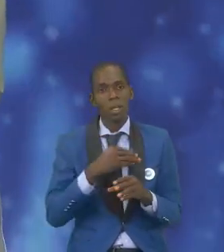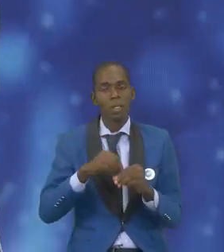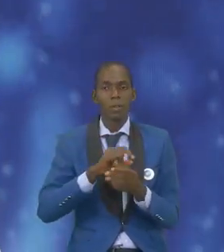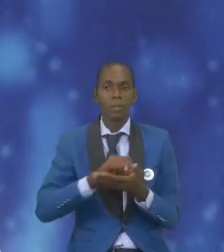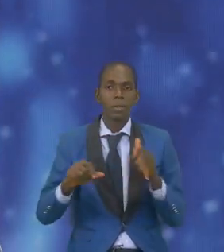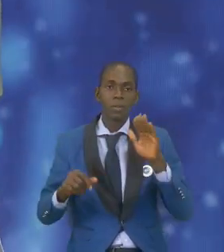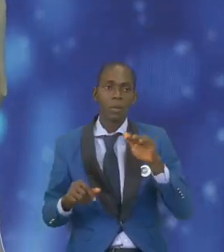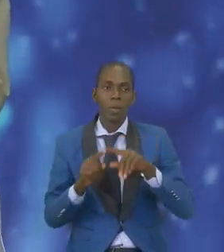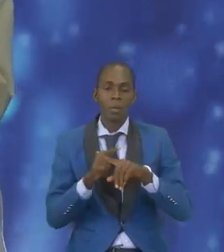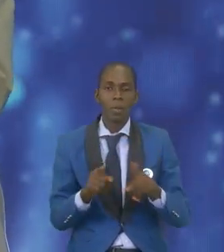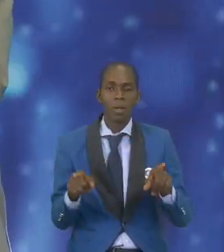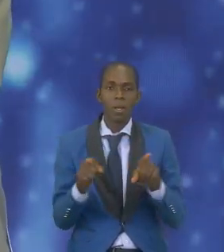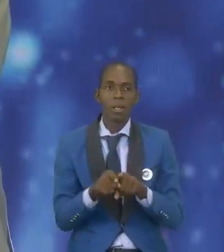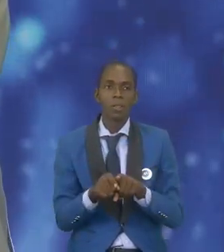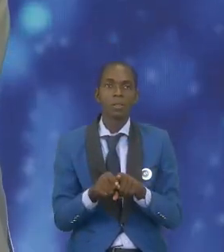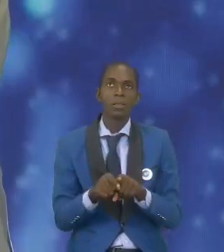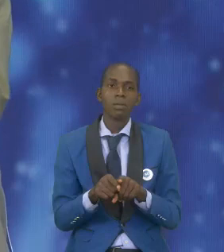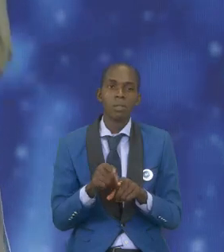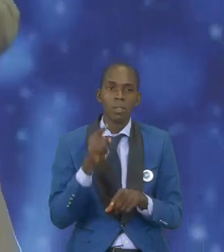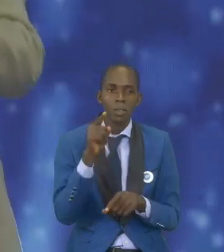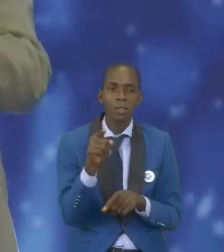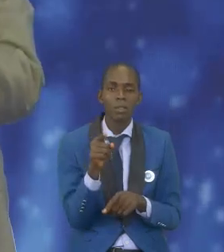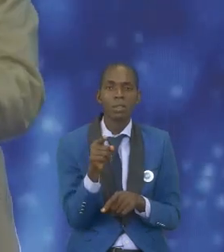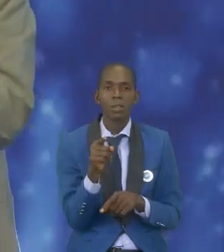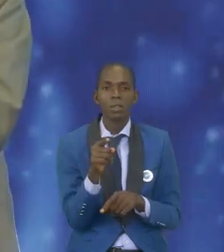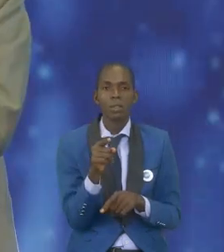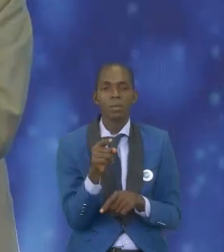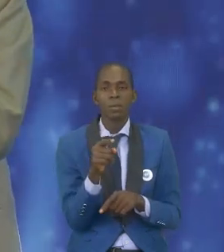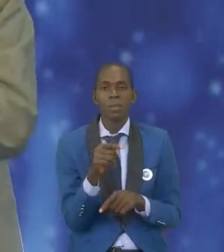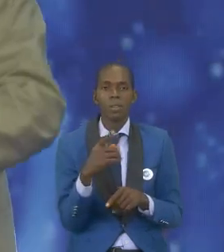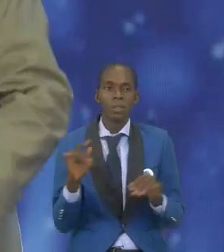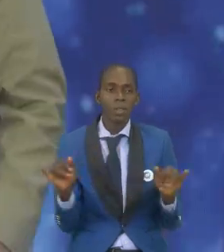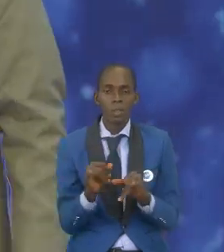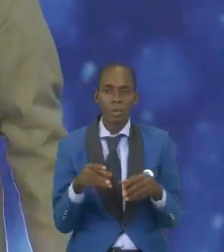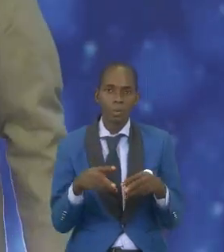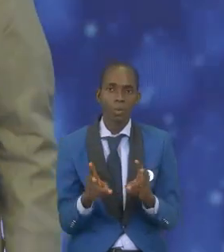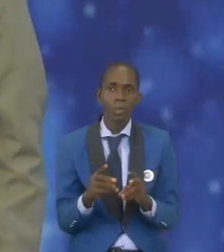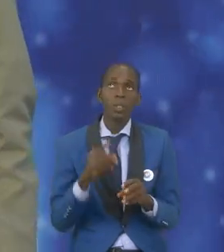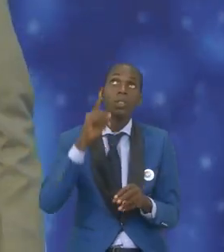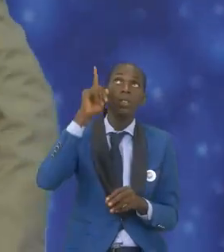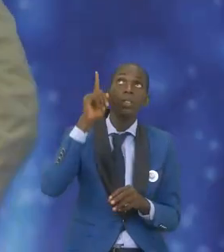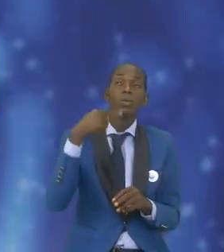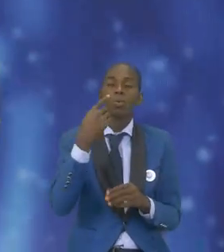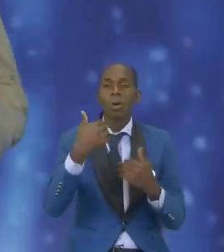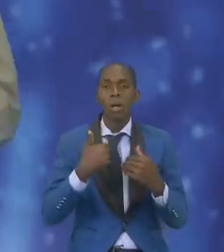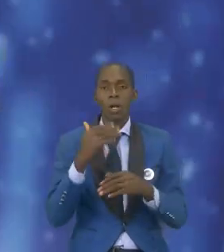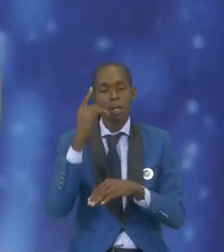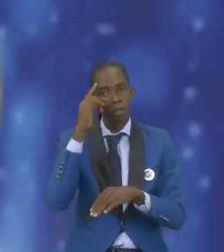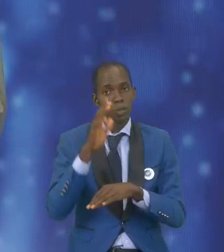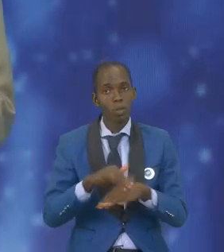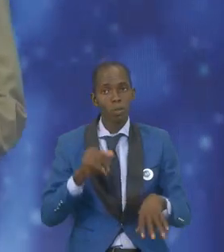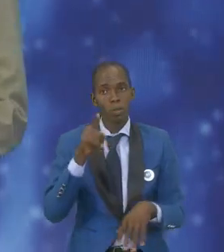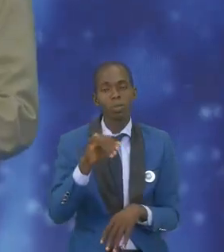he, like he, in the same way as he which has called you is